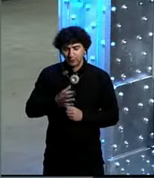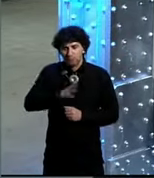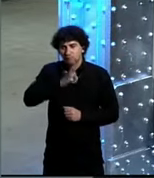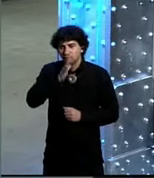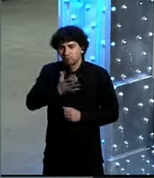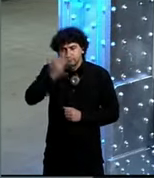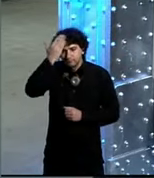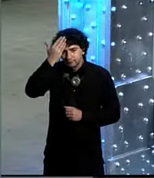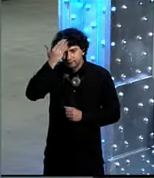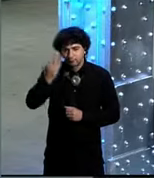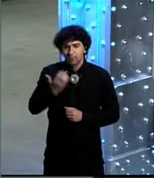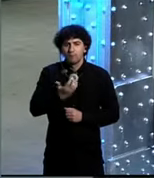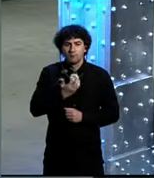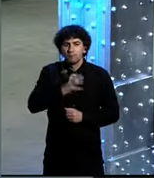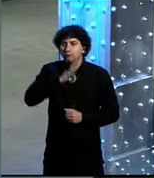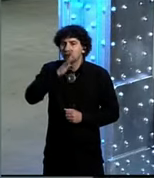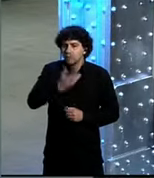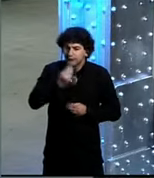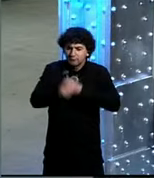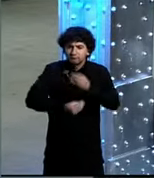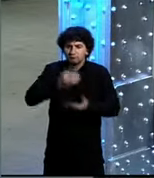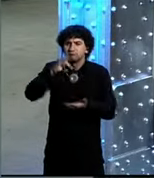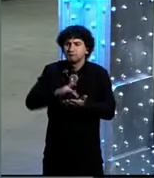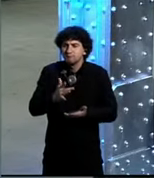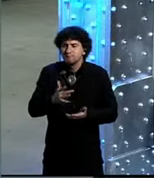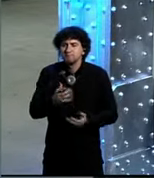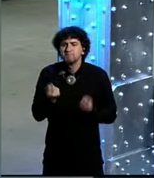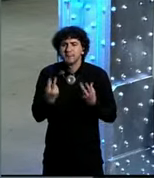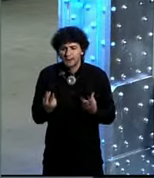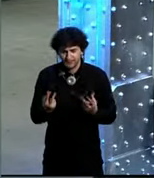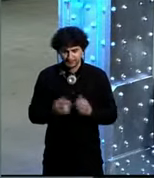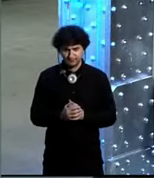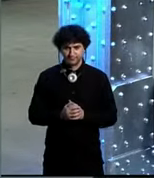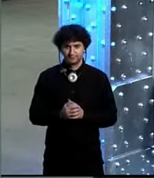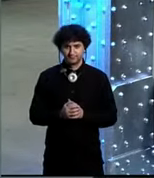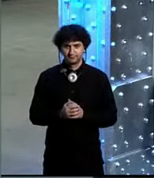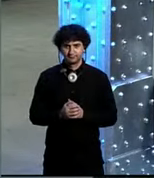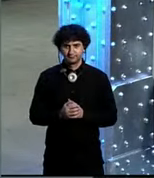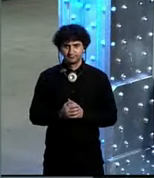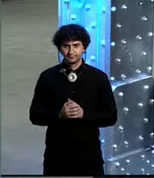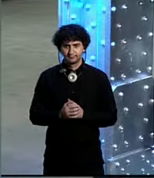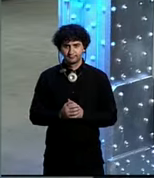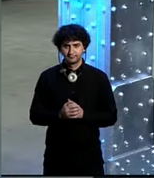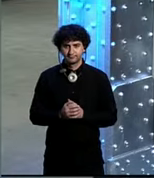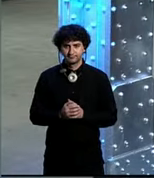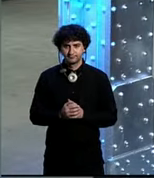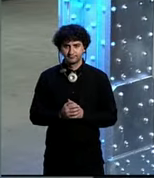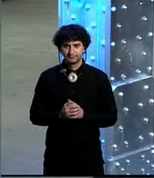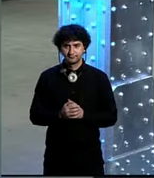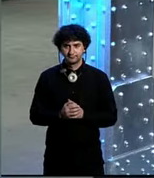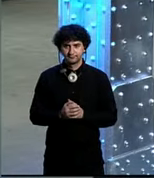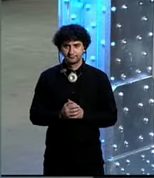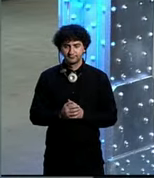doing everything we are doing? That's a good question as well. But for instance, we could do well to take a leaf out of